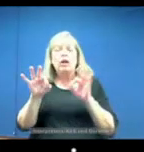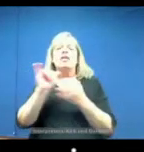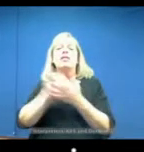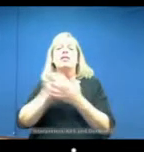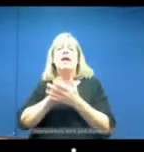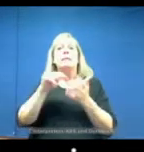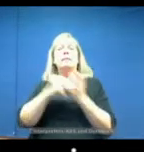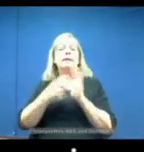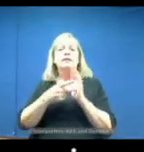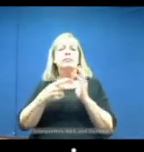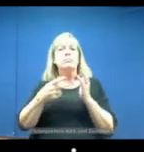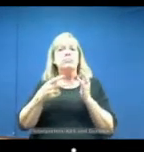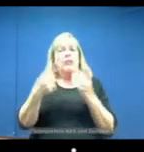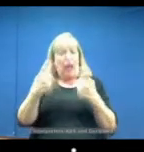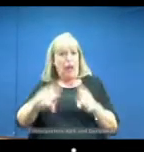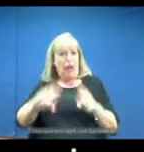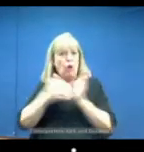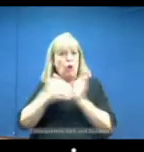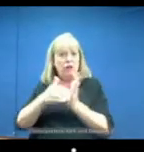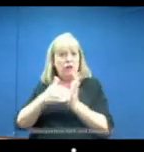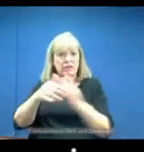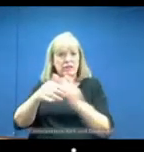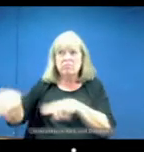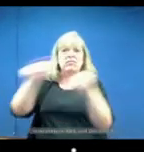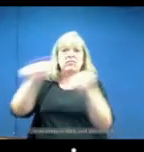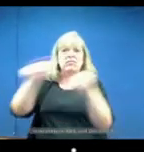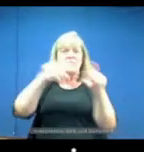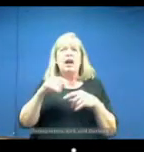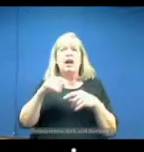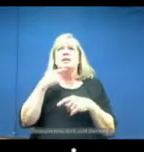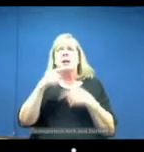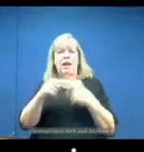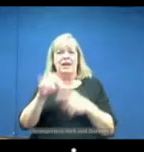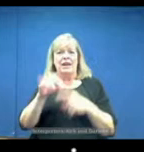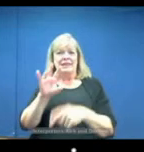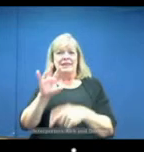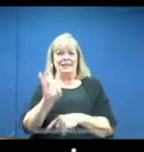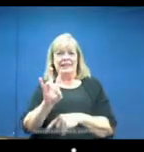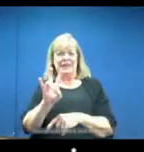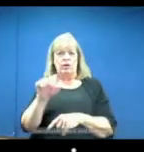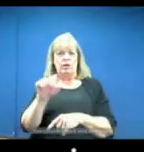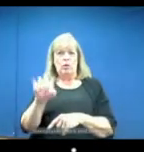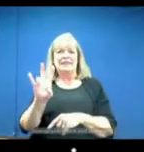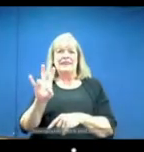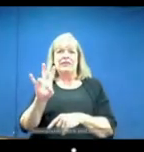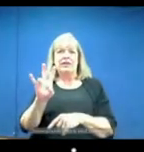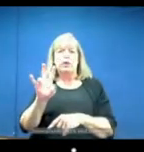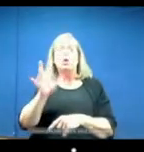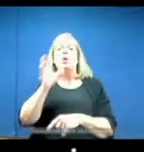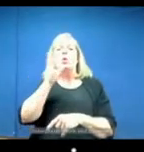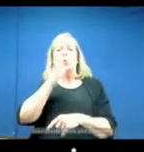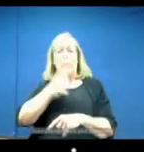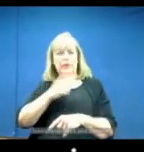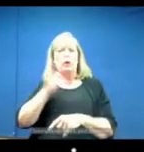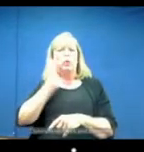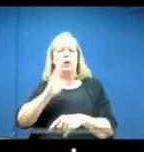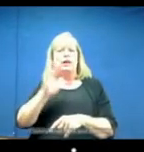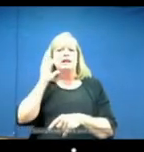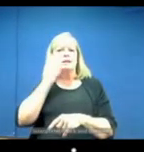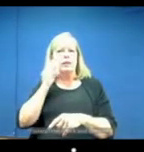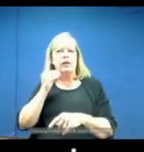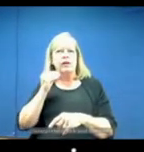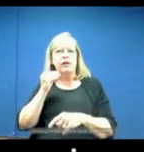it's not uncommon, and that at least 7.7 women will be sexually assaulted. I